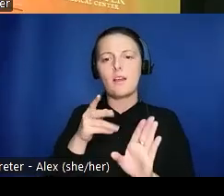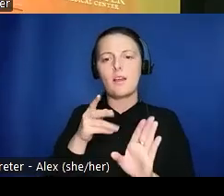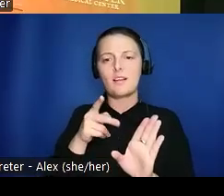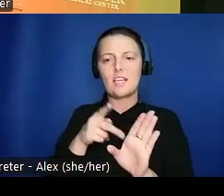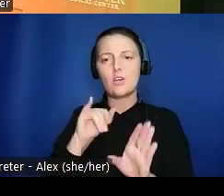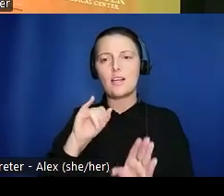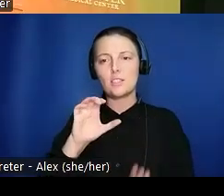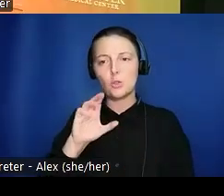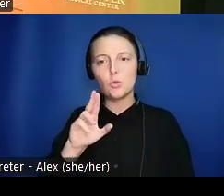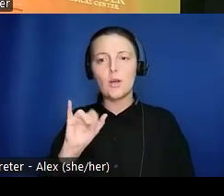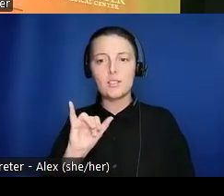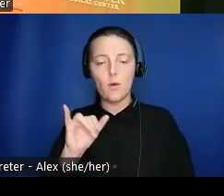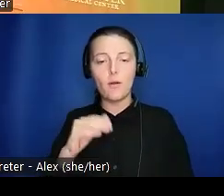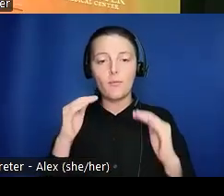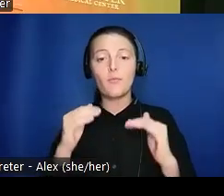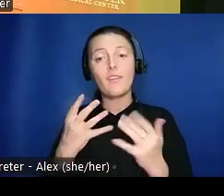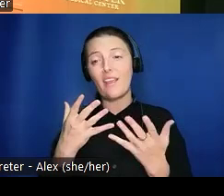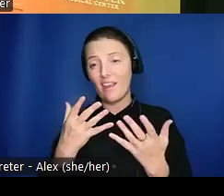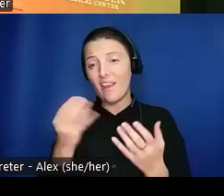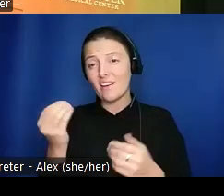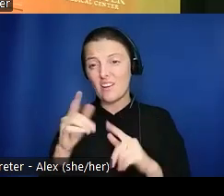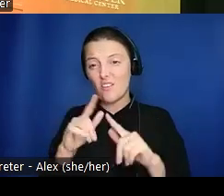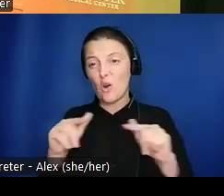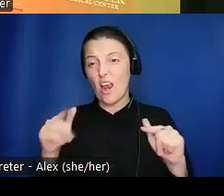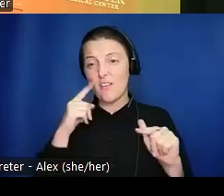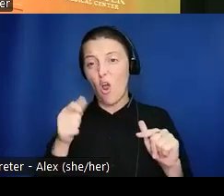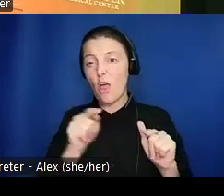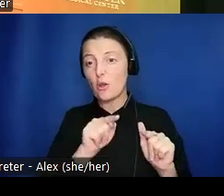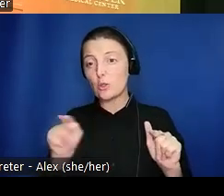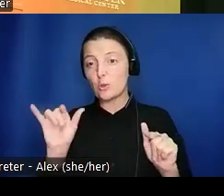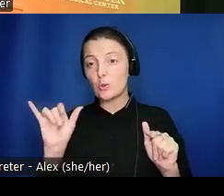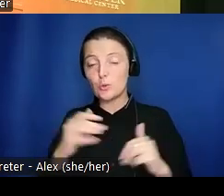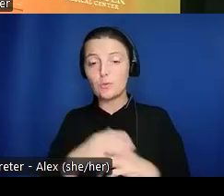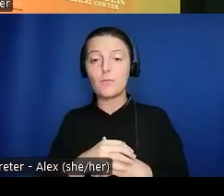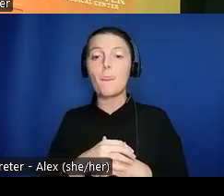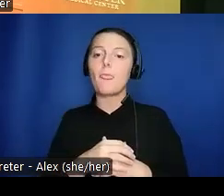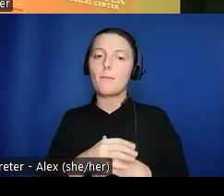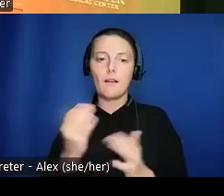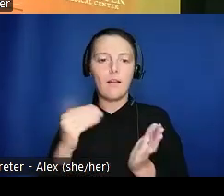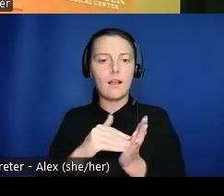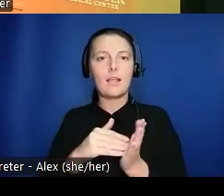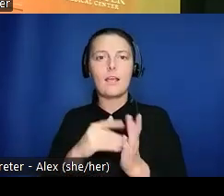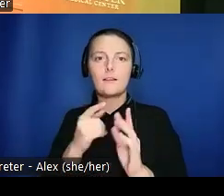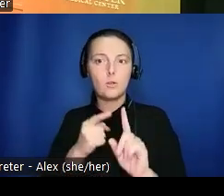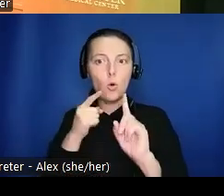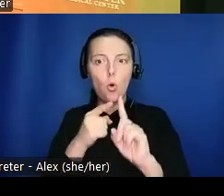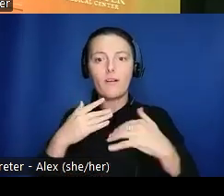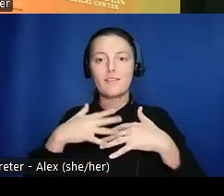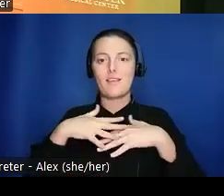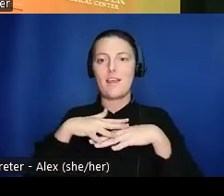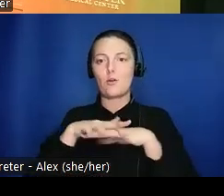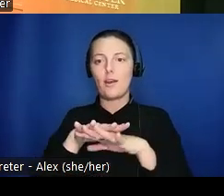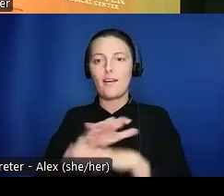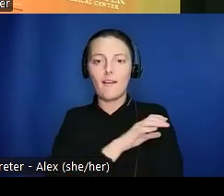also continue to do our best in terms of integrating clinical research into our clinical care programs